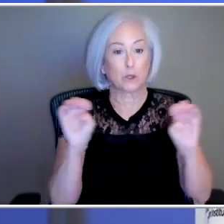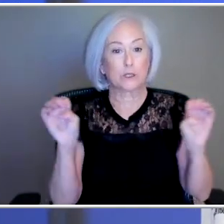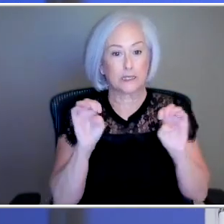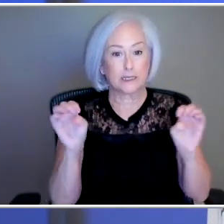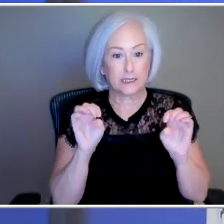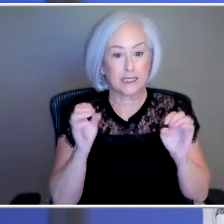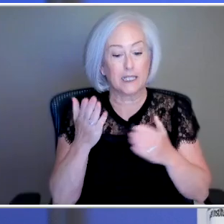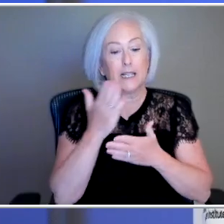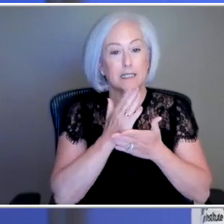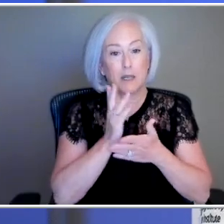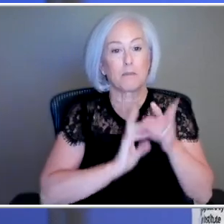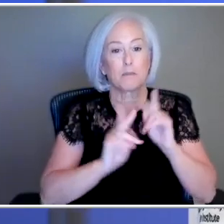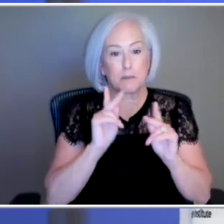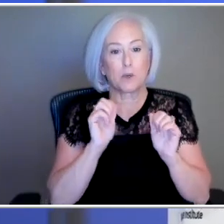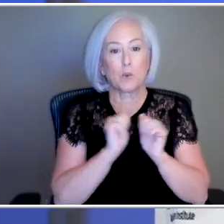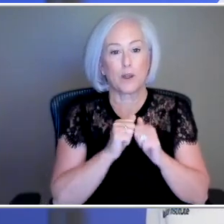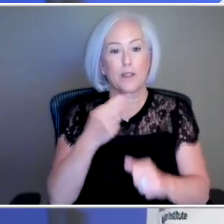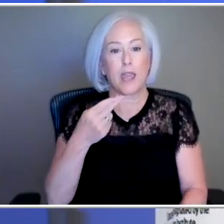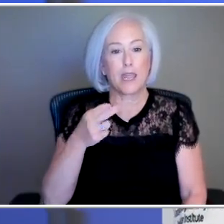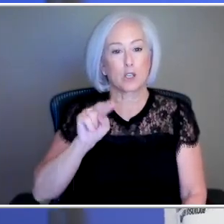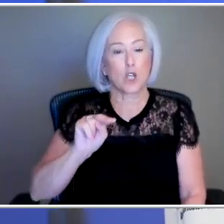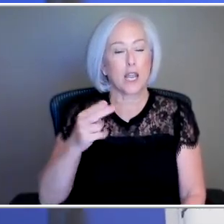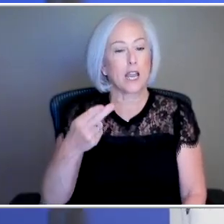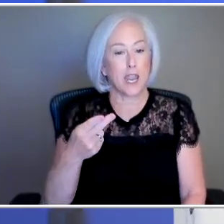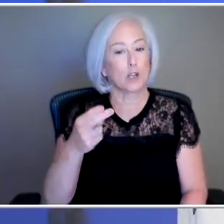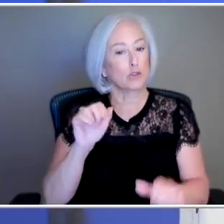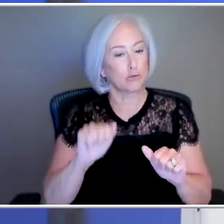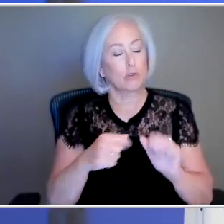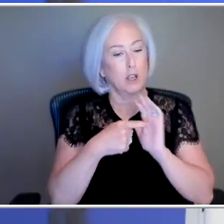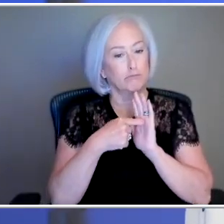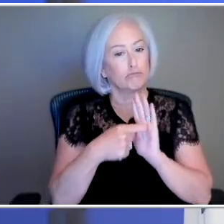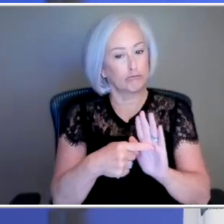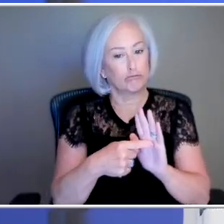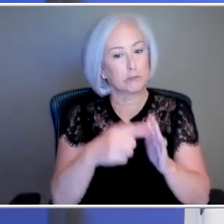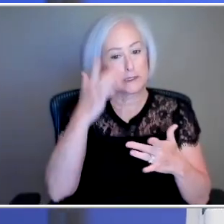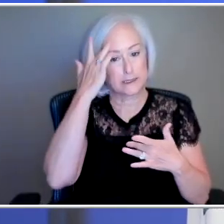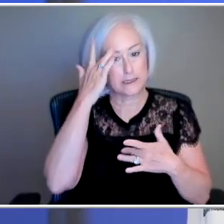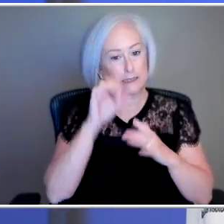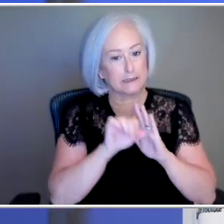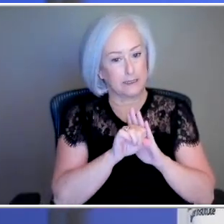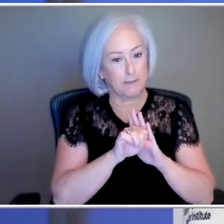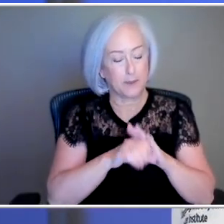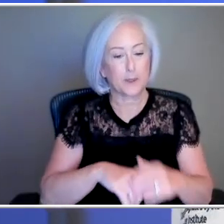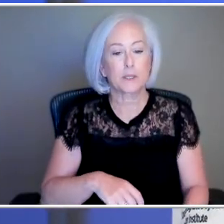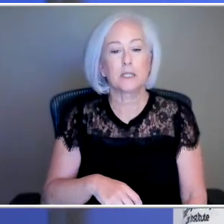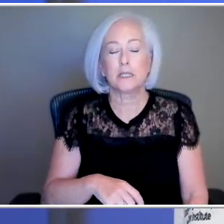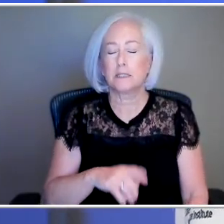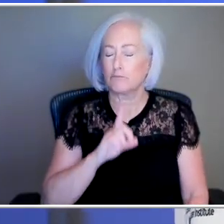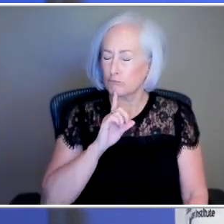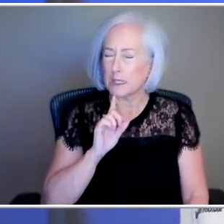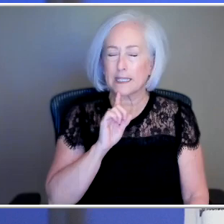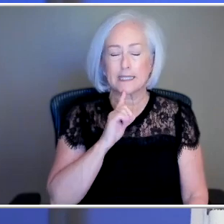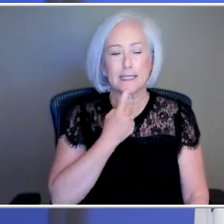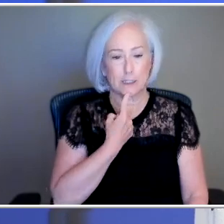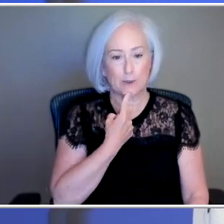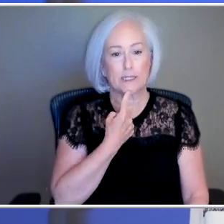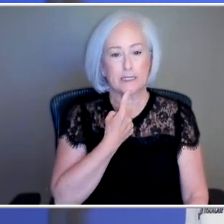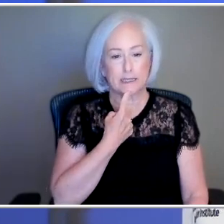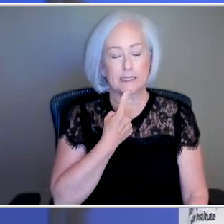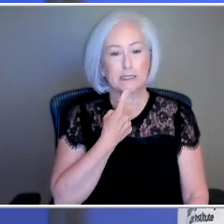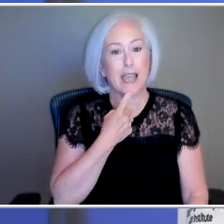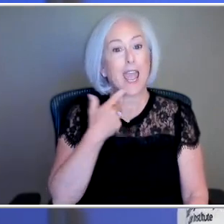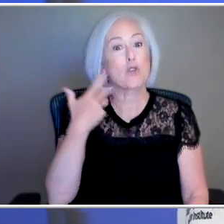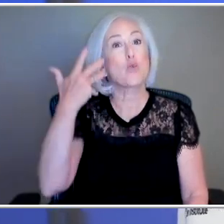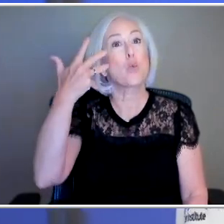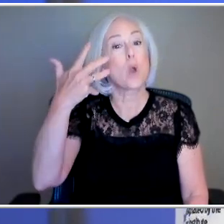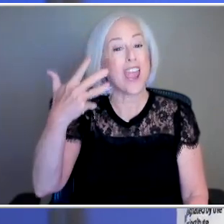can present. And it's a extremely serious condition. And it is rare. And